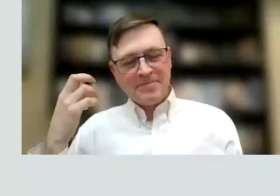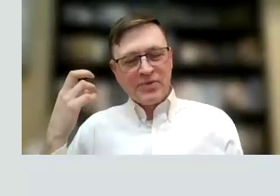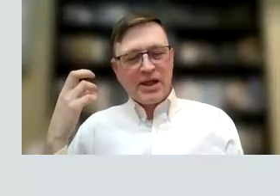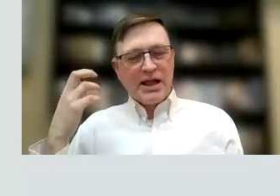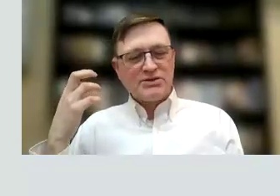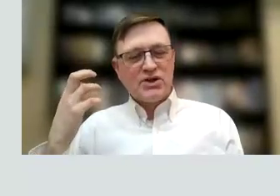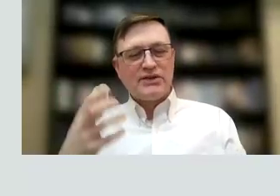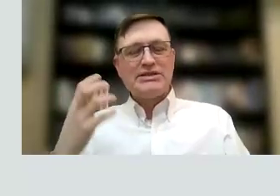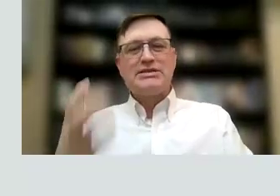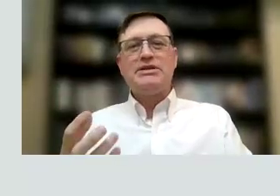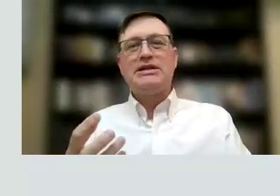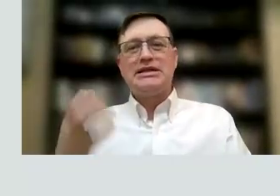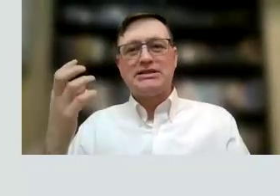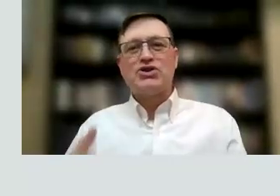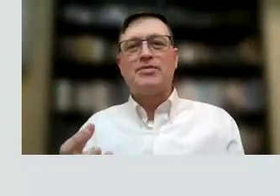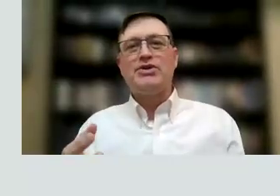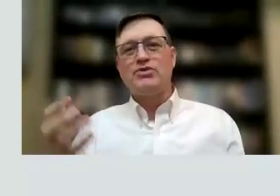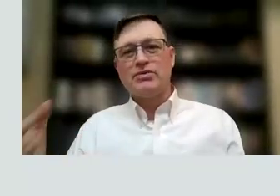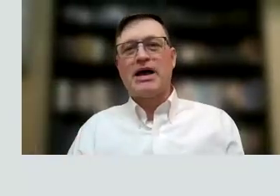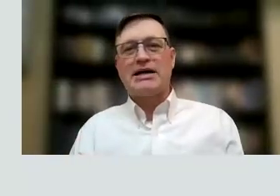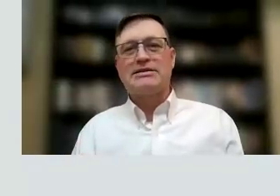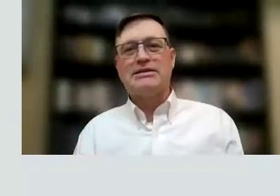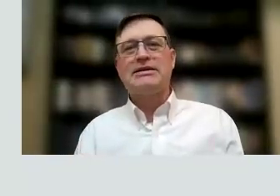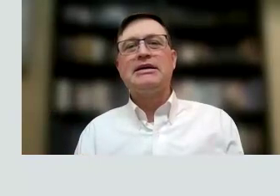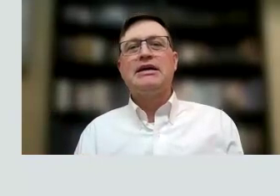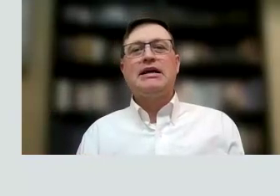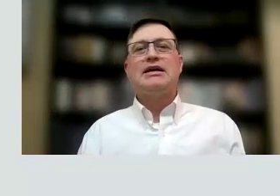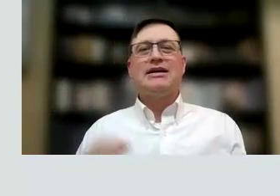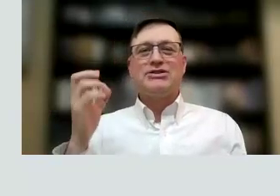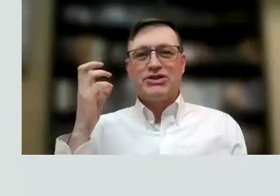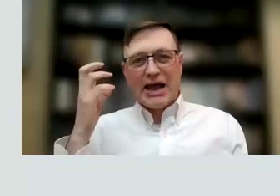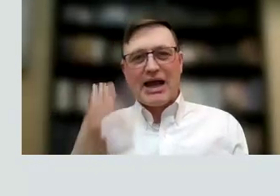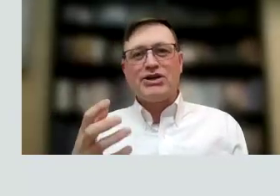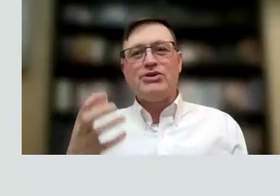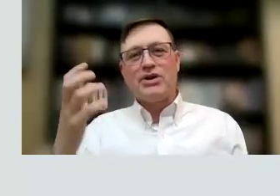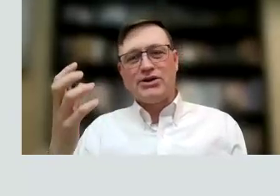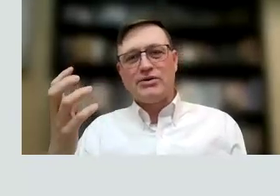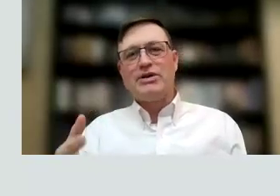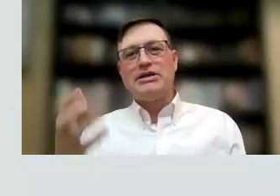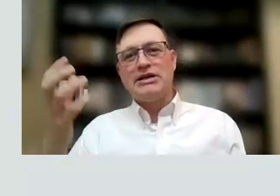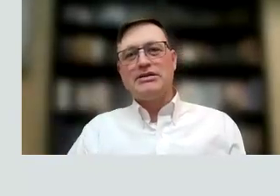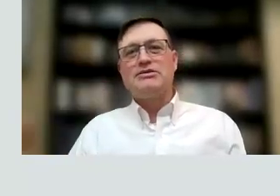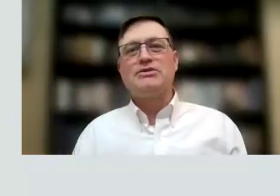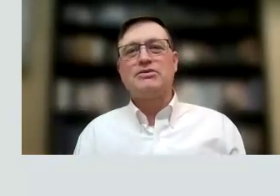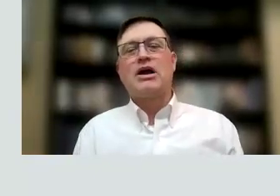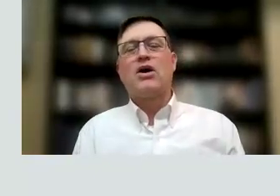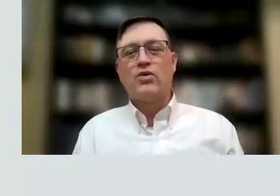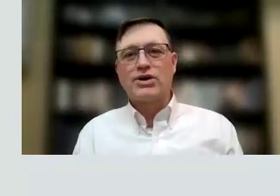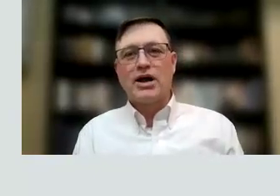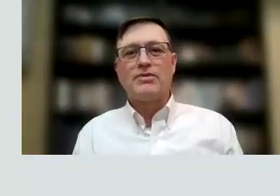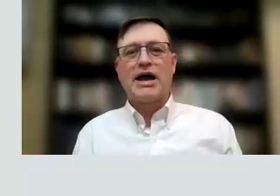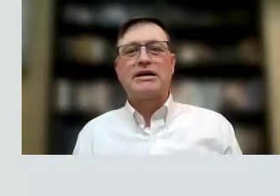because it's not the disability that's stopping you from passing. It's your attitude and your ability